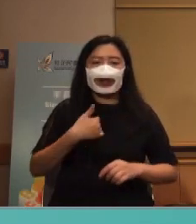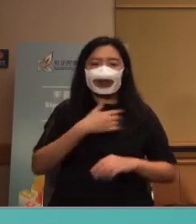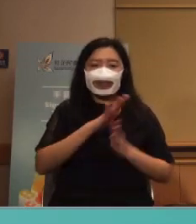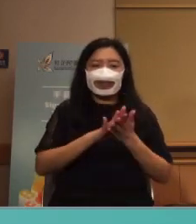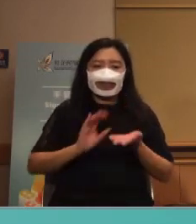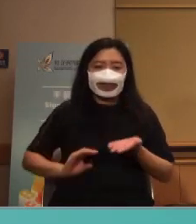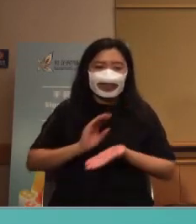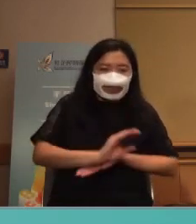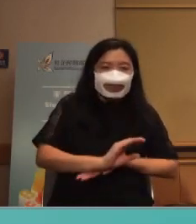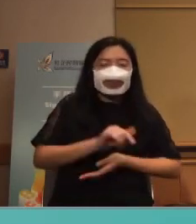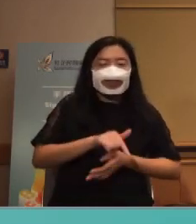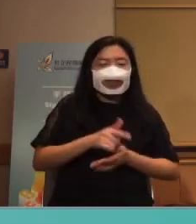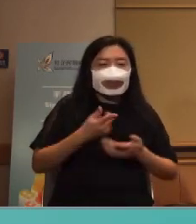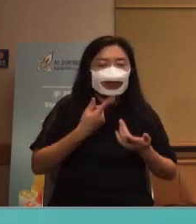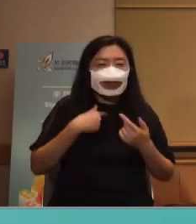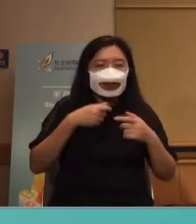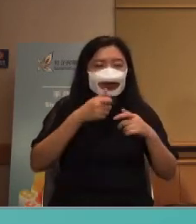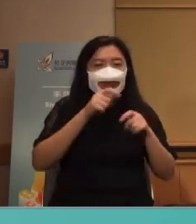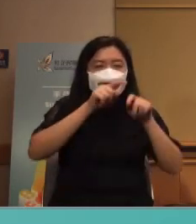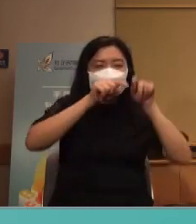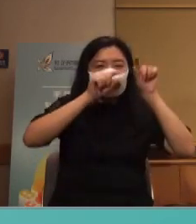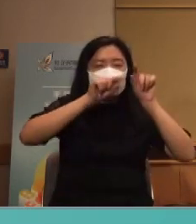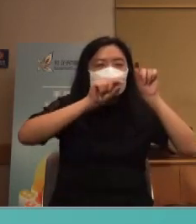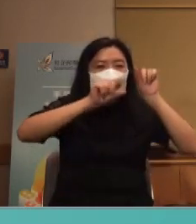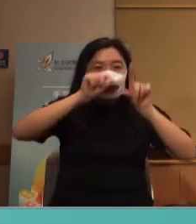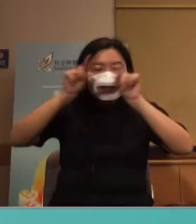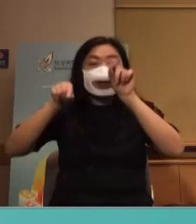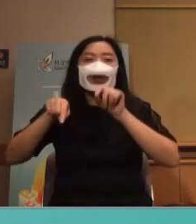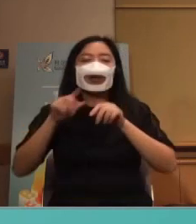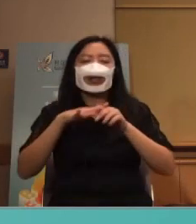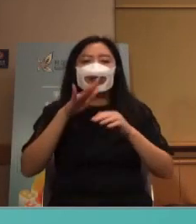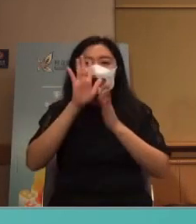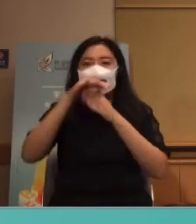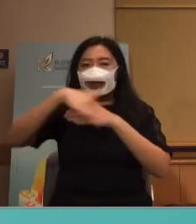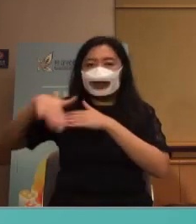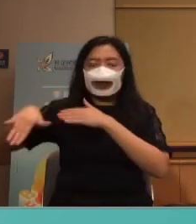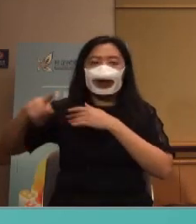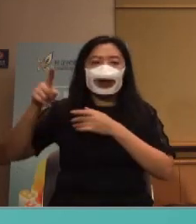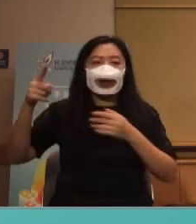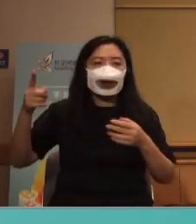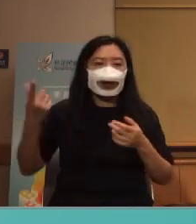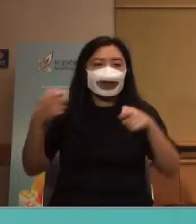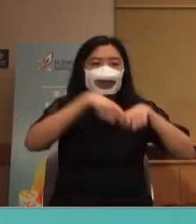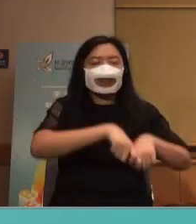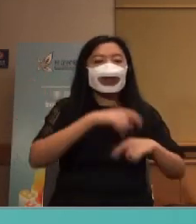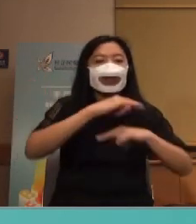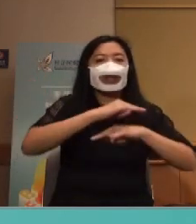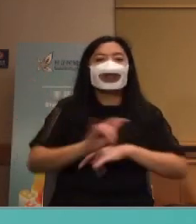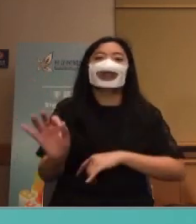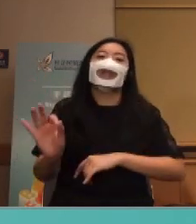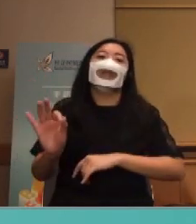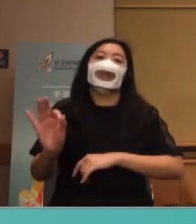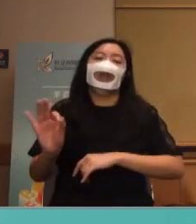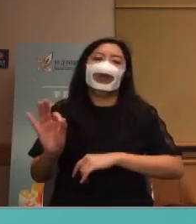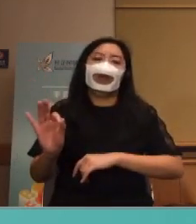LPs. For me, is to a certain extent, I'm not funding deals because, I want to make more money. I want to sell these